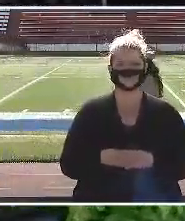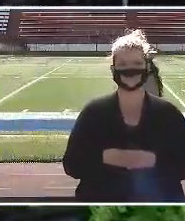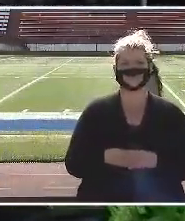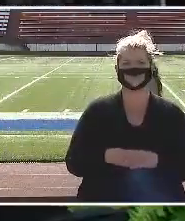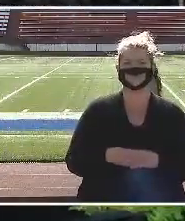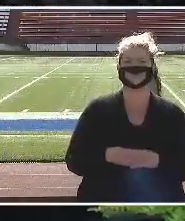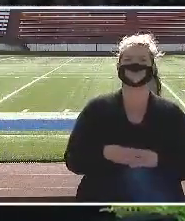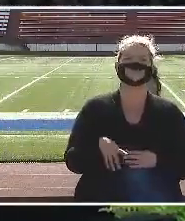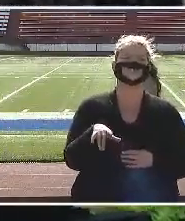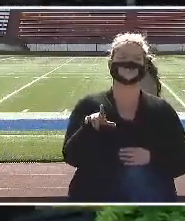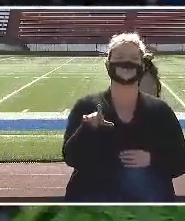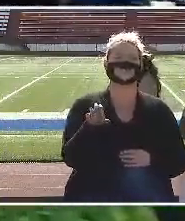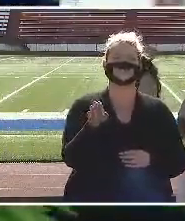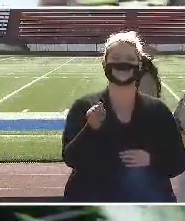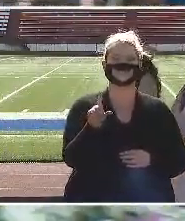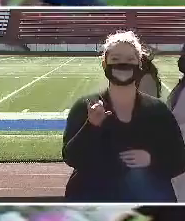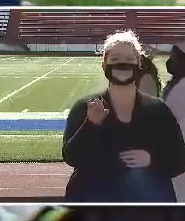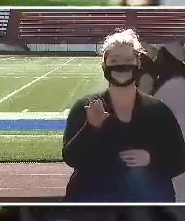Leslie Ramos.